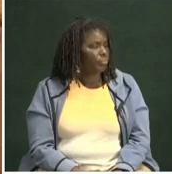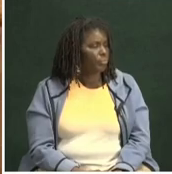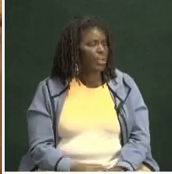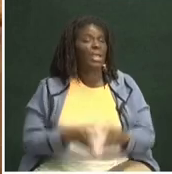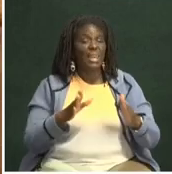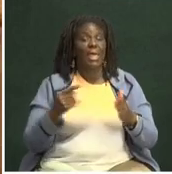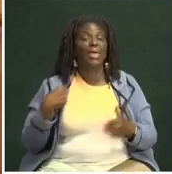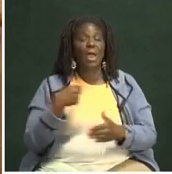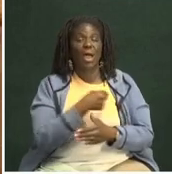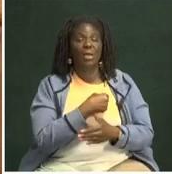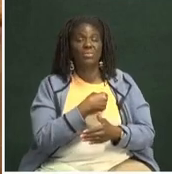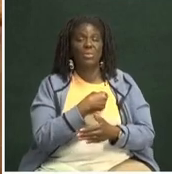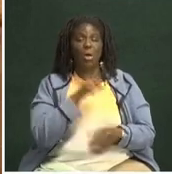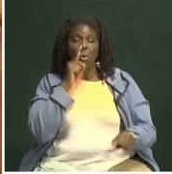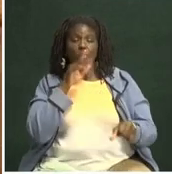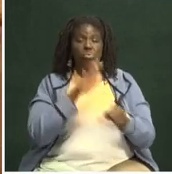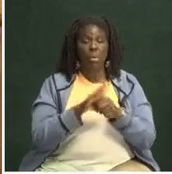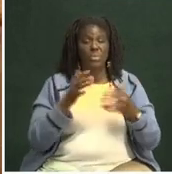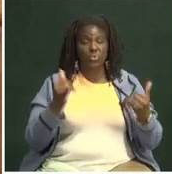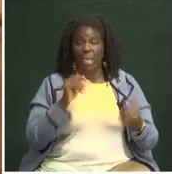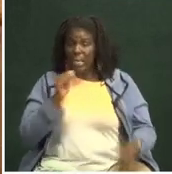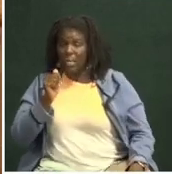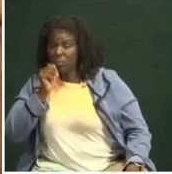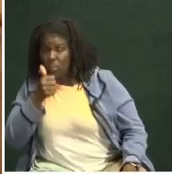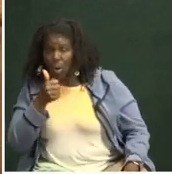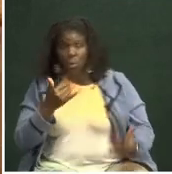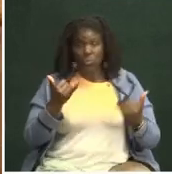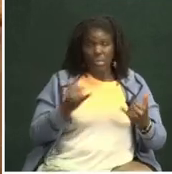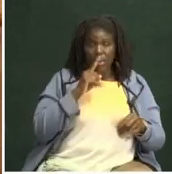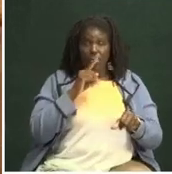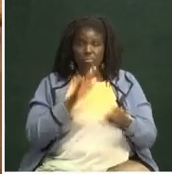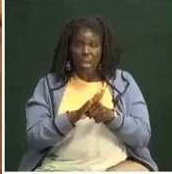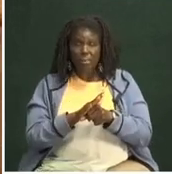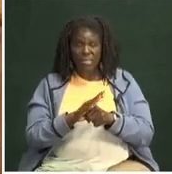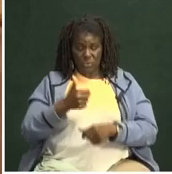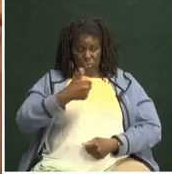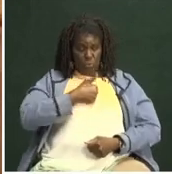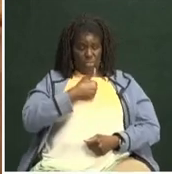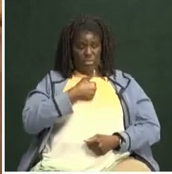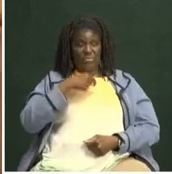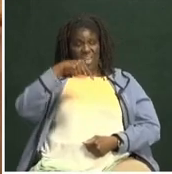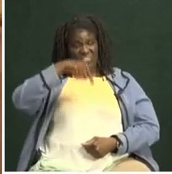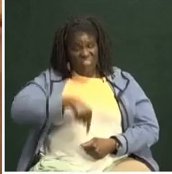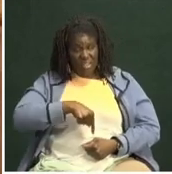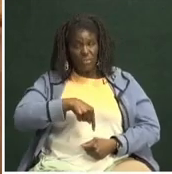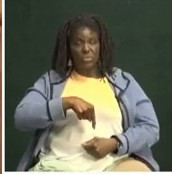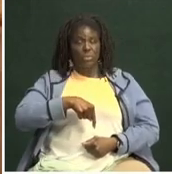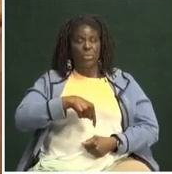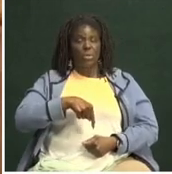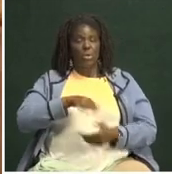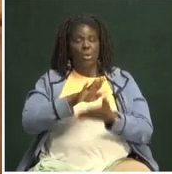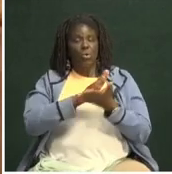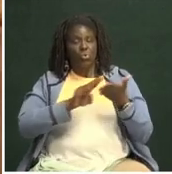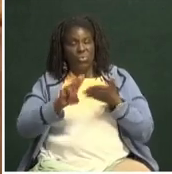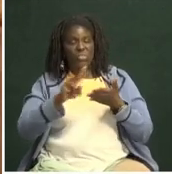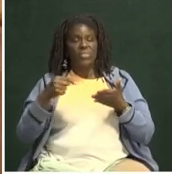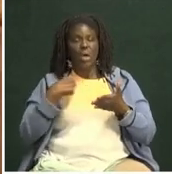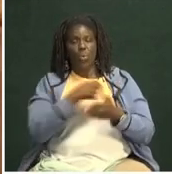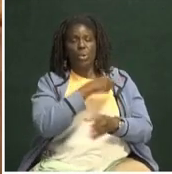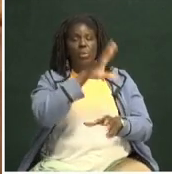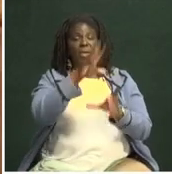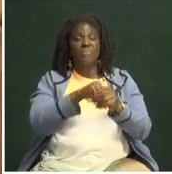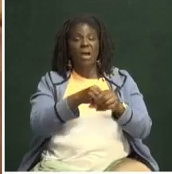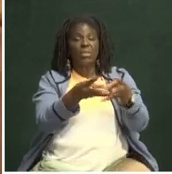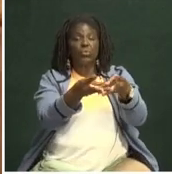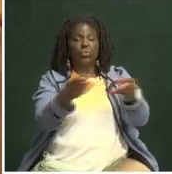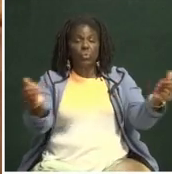Let us make the pledge today, not tomorrow, today, to ourselves and this noble institution to be part of the solutions